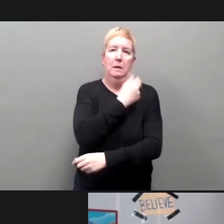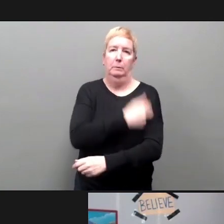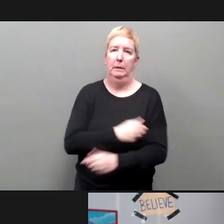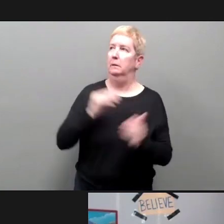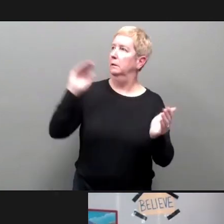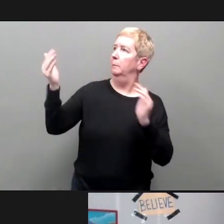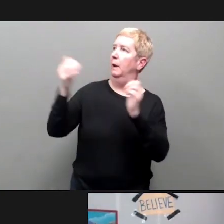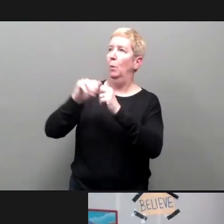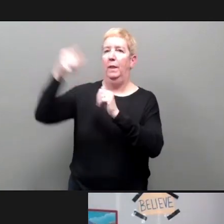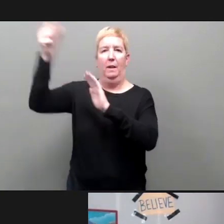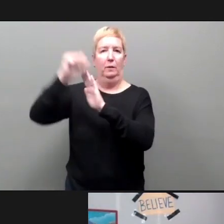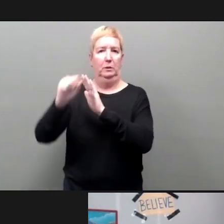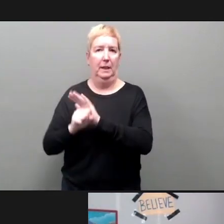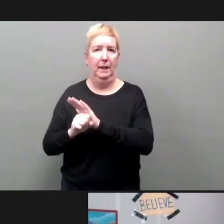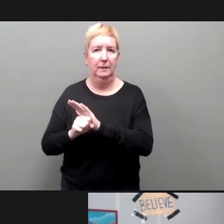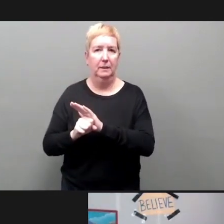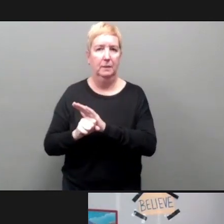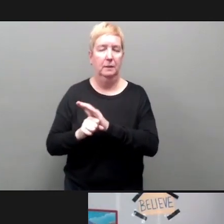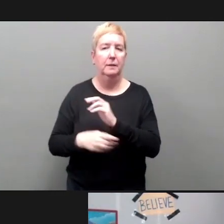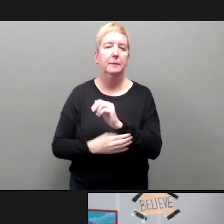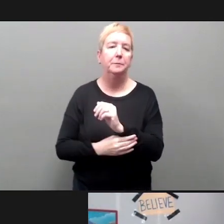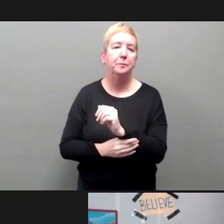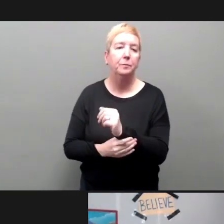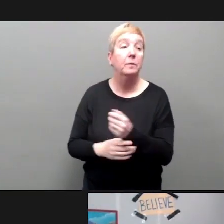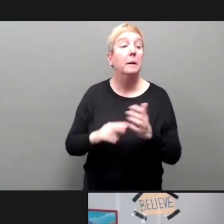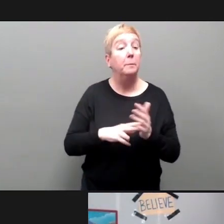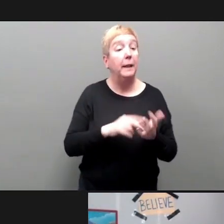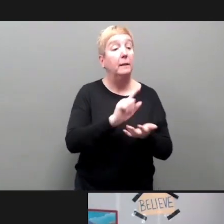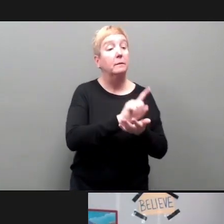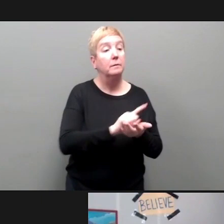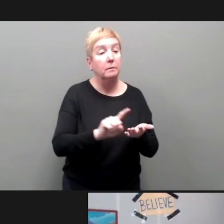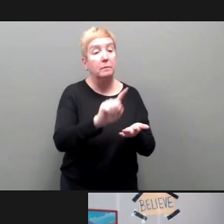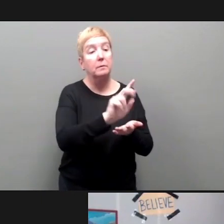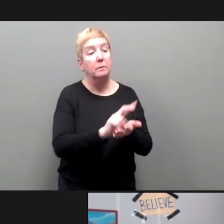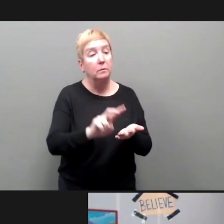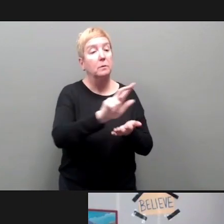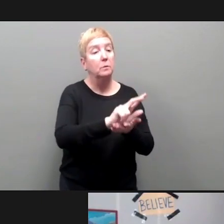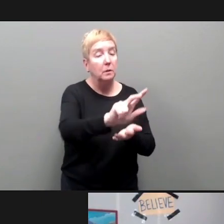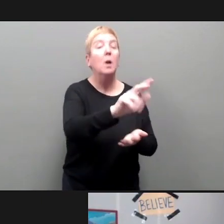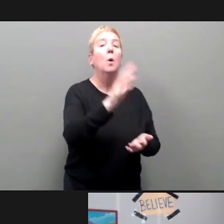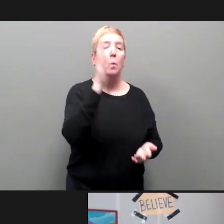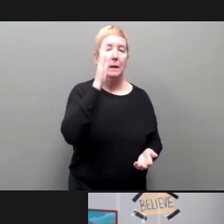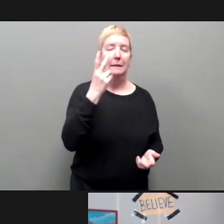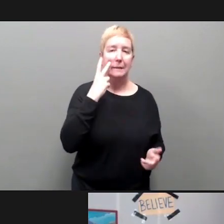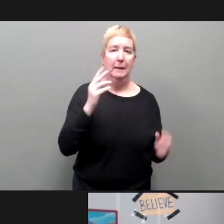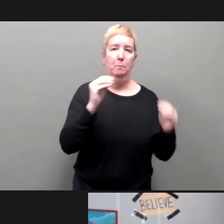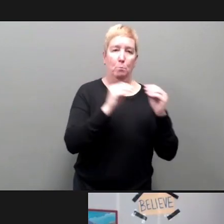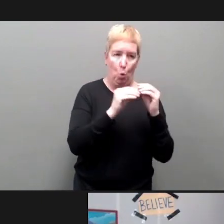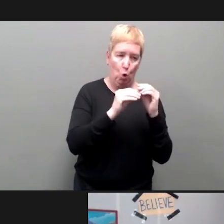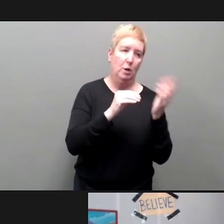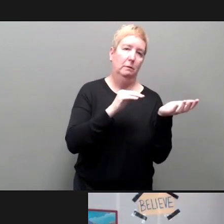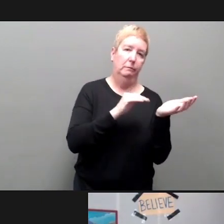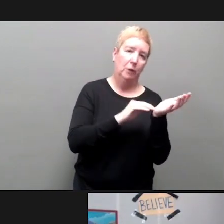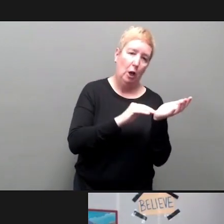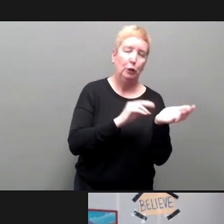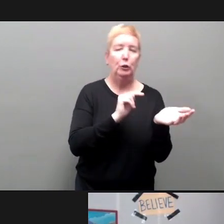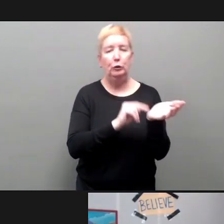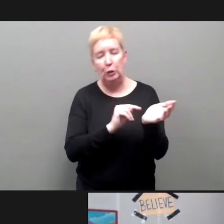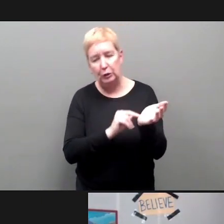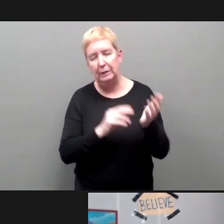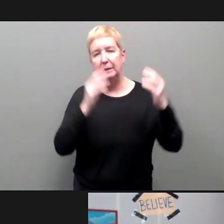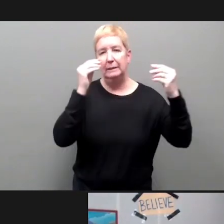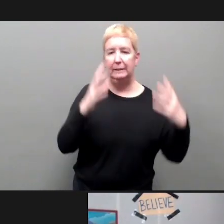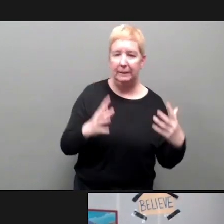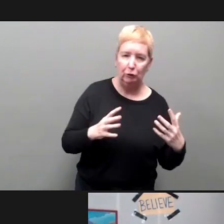states do. And so what we're going to see in the coming weeks is a lot more healthcare workers and teachers